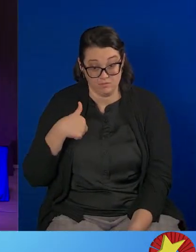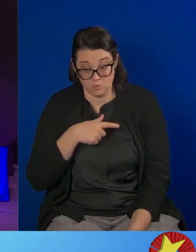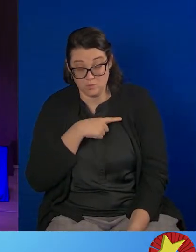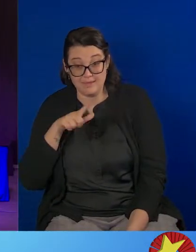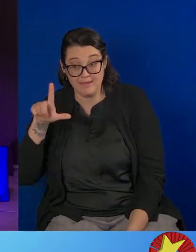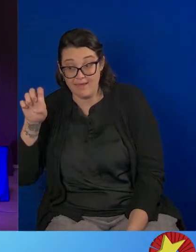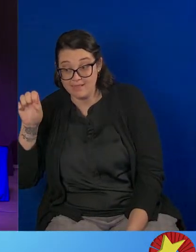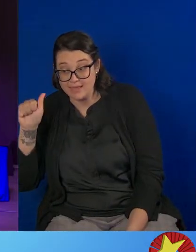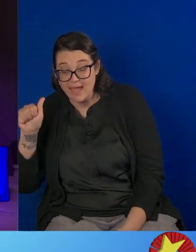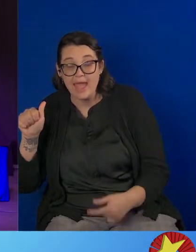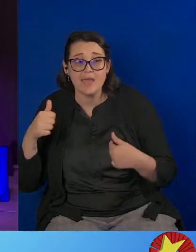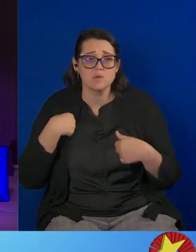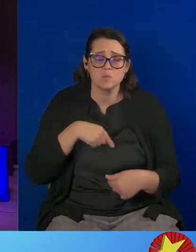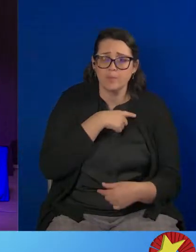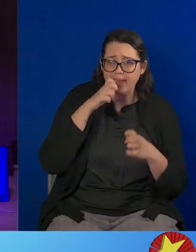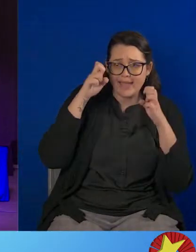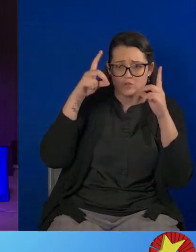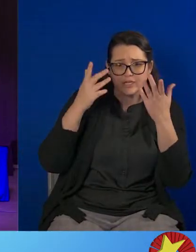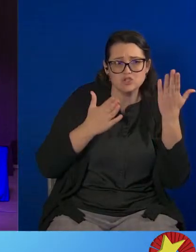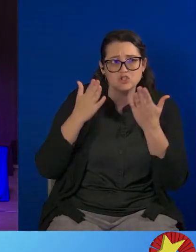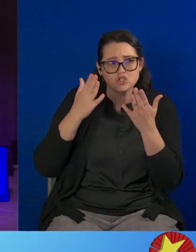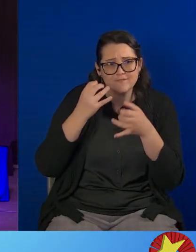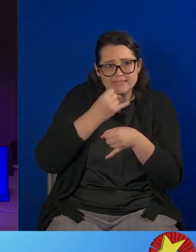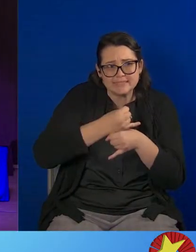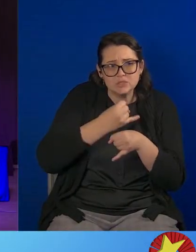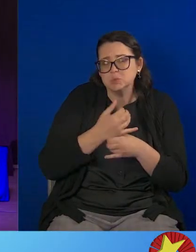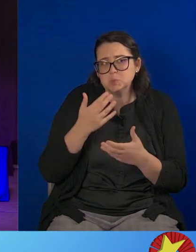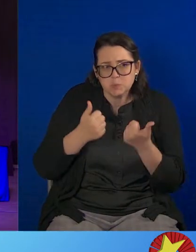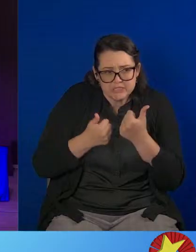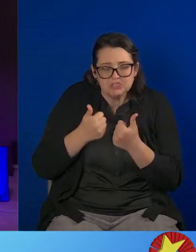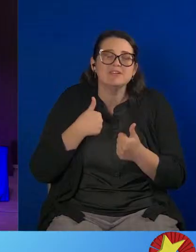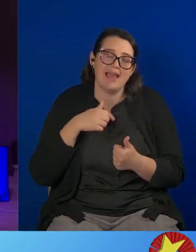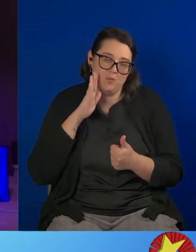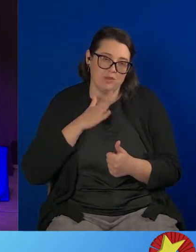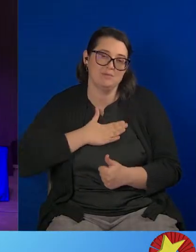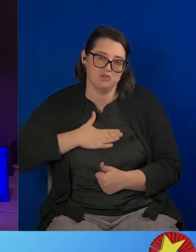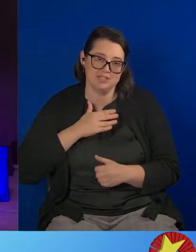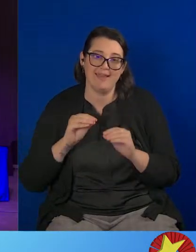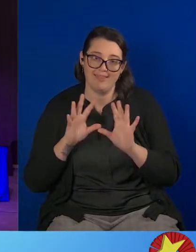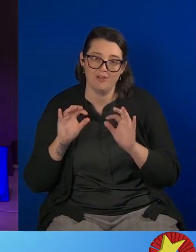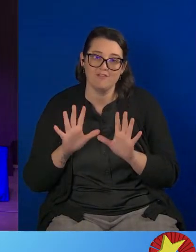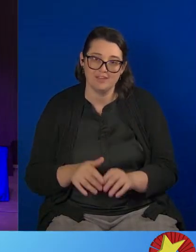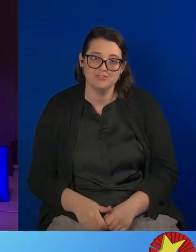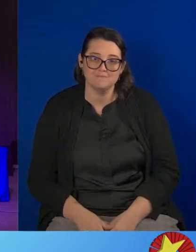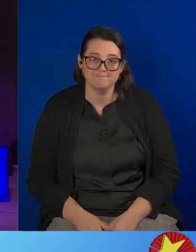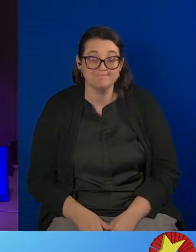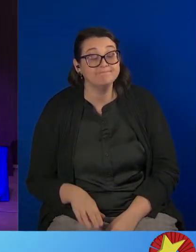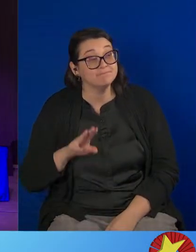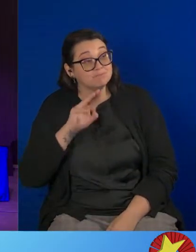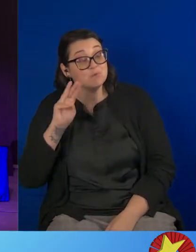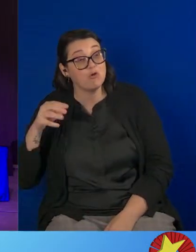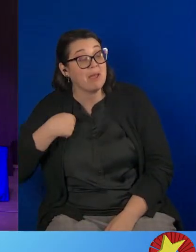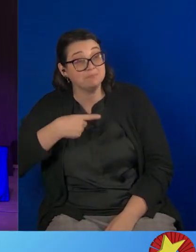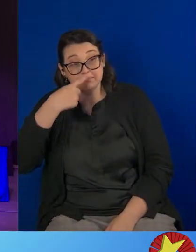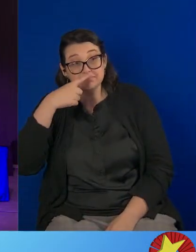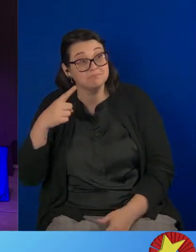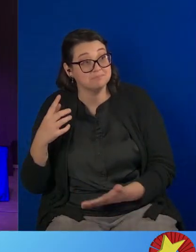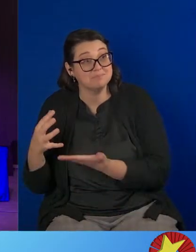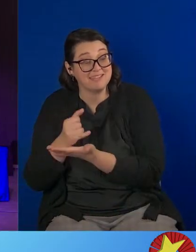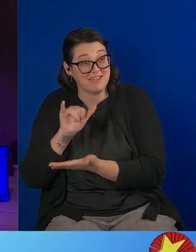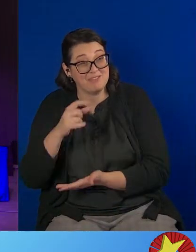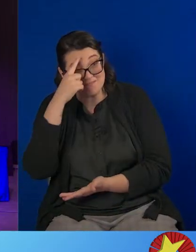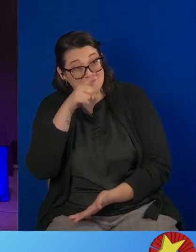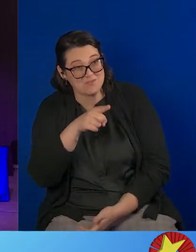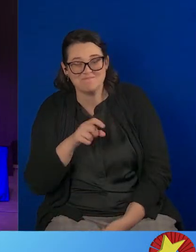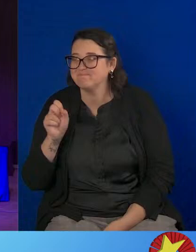educational service entity came up. So yeah, I would appreciate some clarification on that. I'm happy to get that for you. And just for the rest